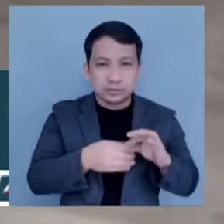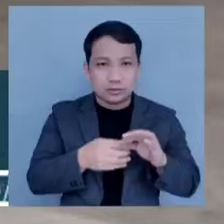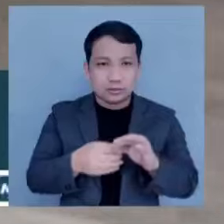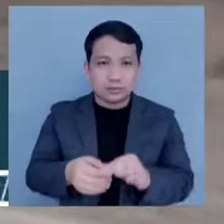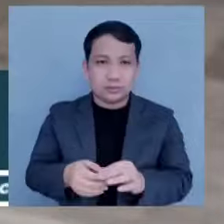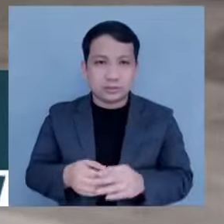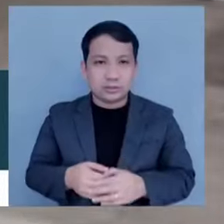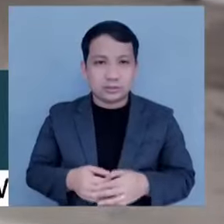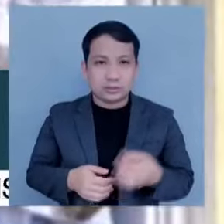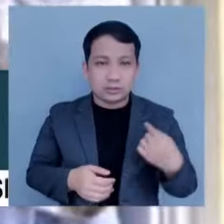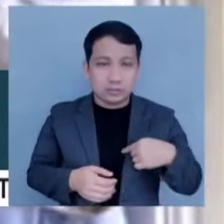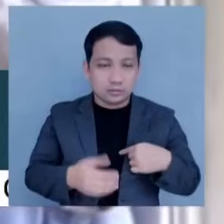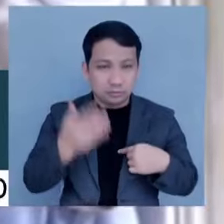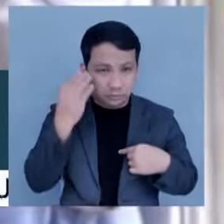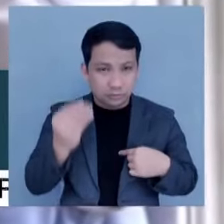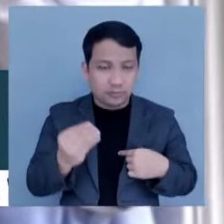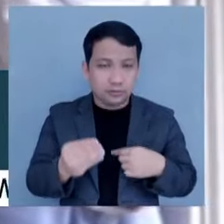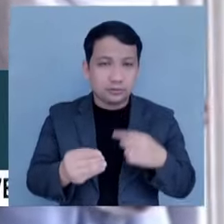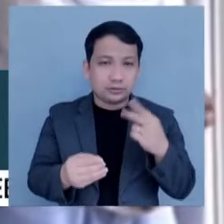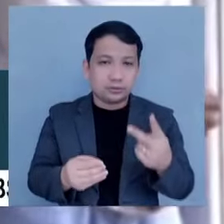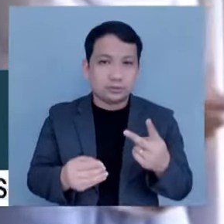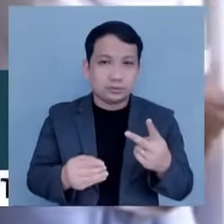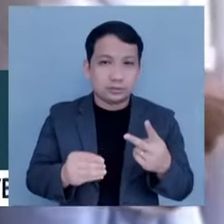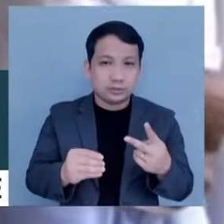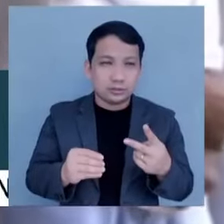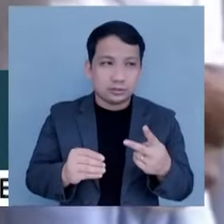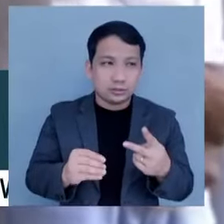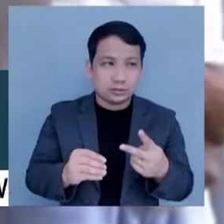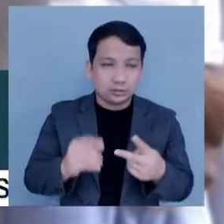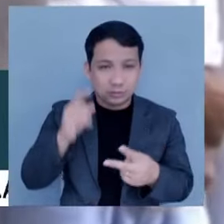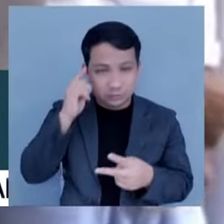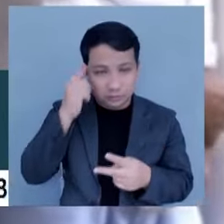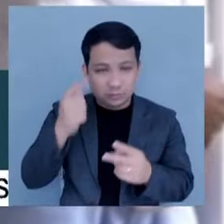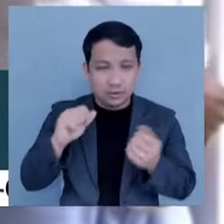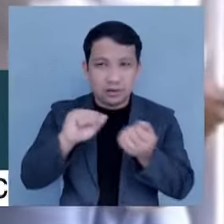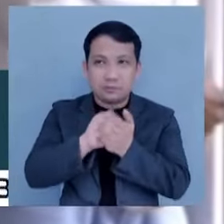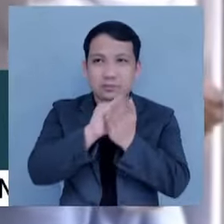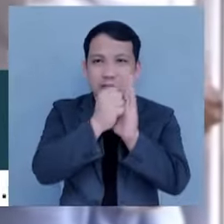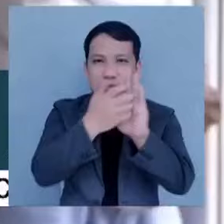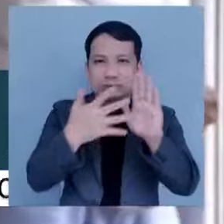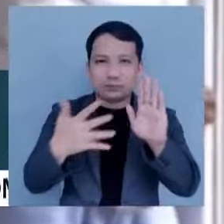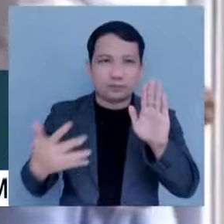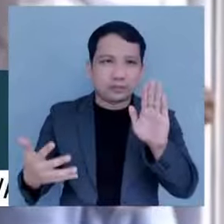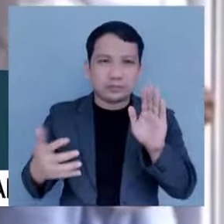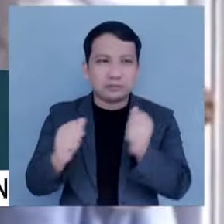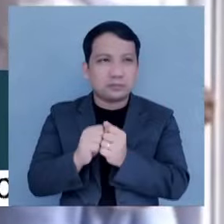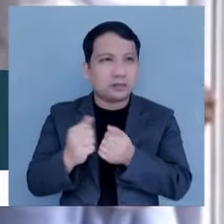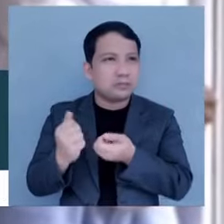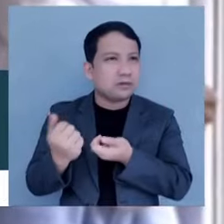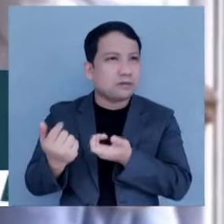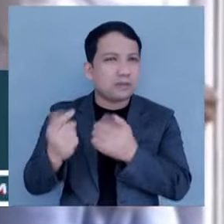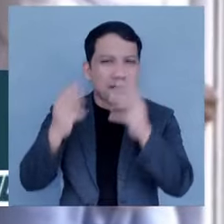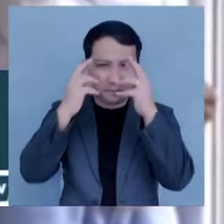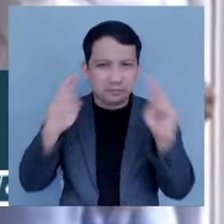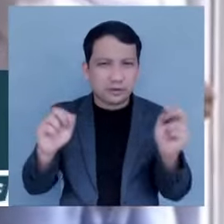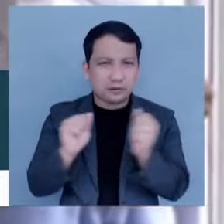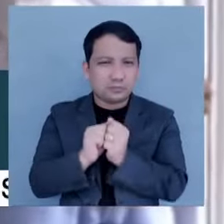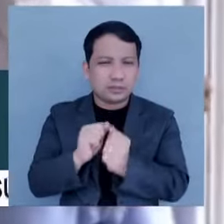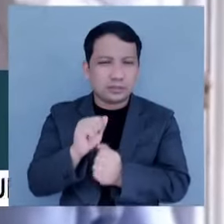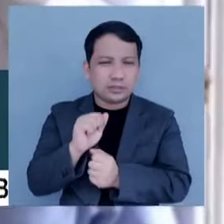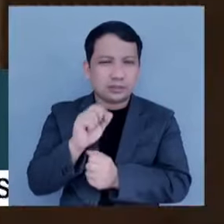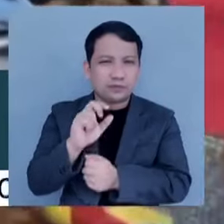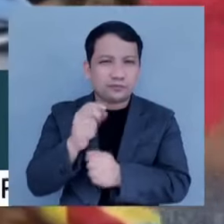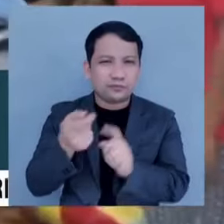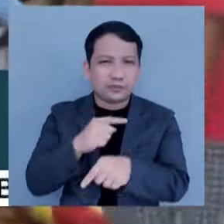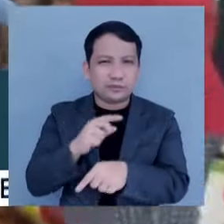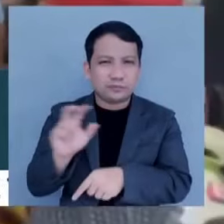phone with Governor Kua of Catanduanes. And yesterday I was over the phone with Mayor Legacion of Naga,